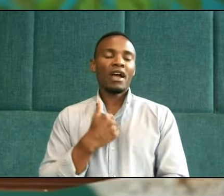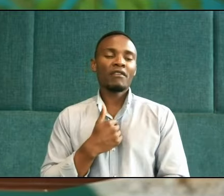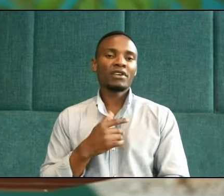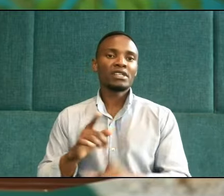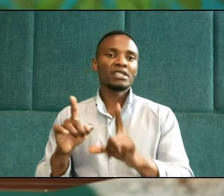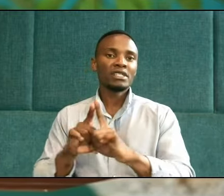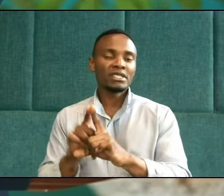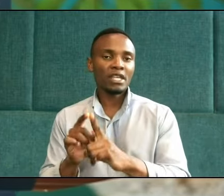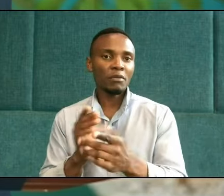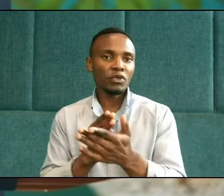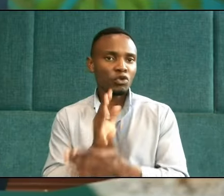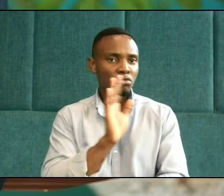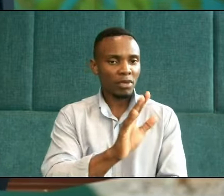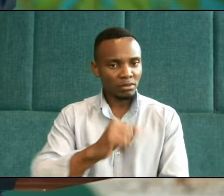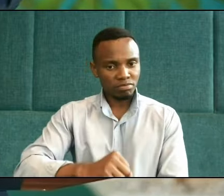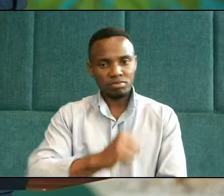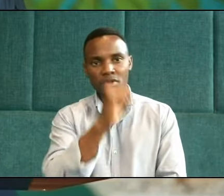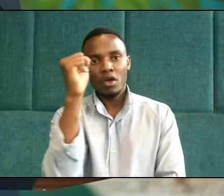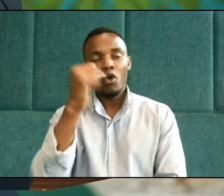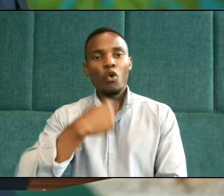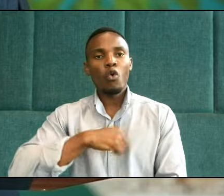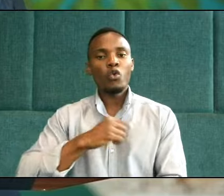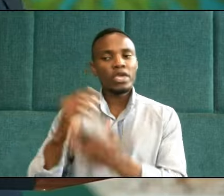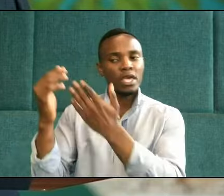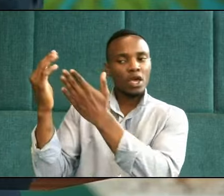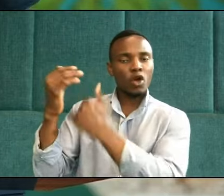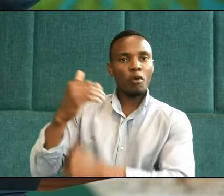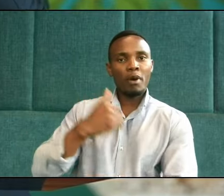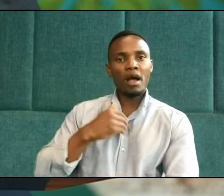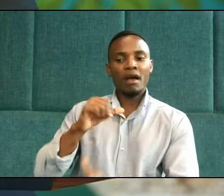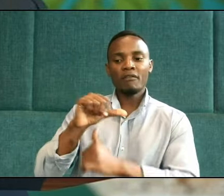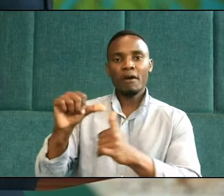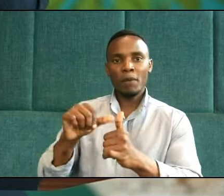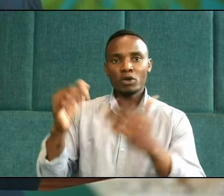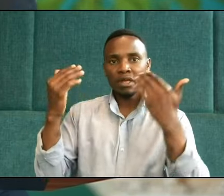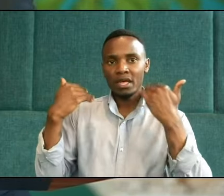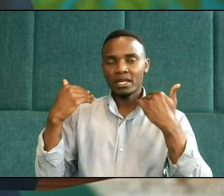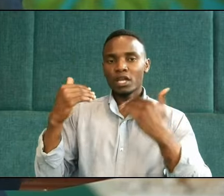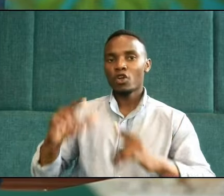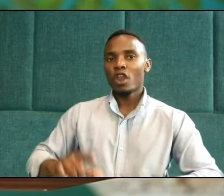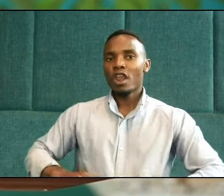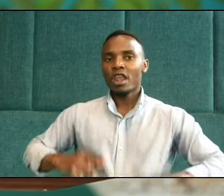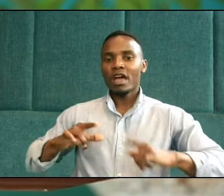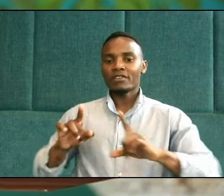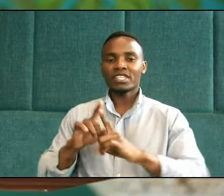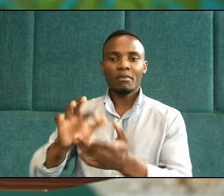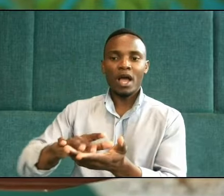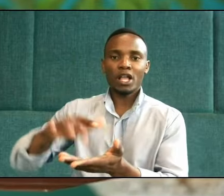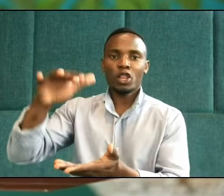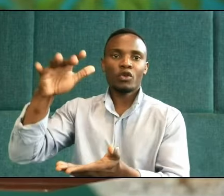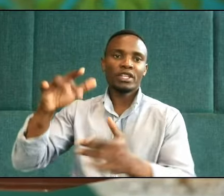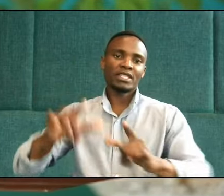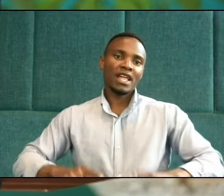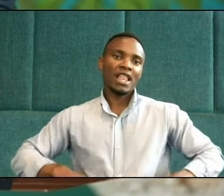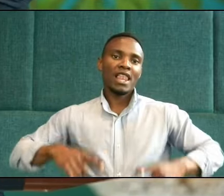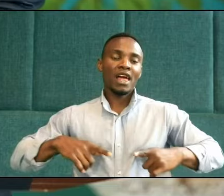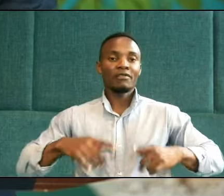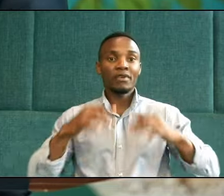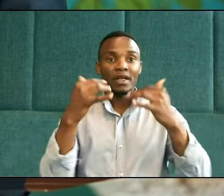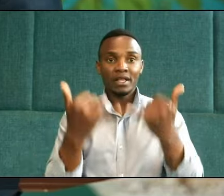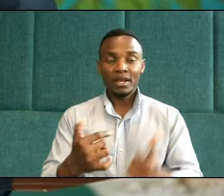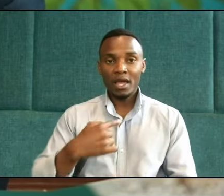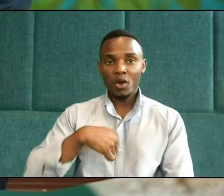resurrection, we have hope of eternal life, of a glorious life. And therefore, we can